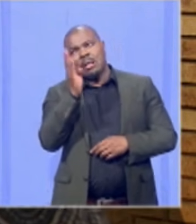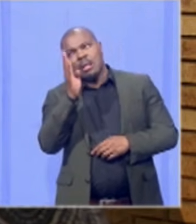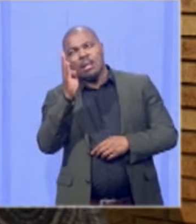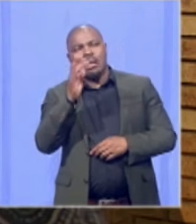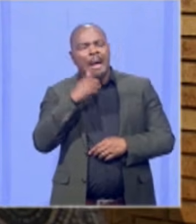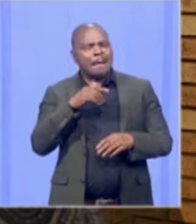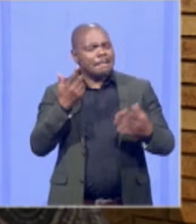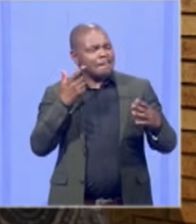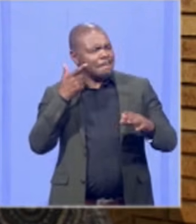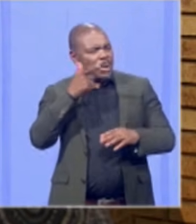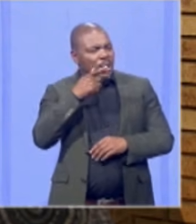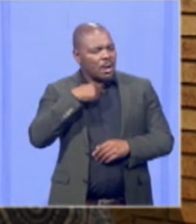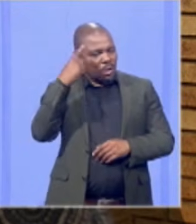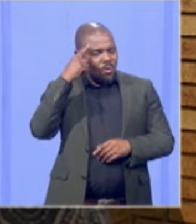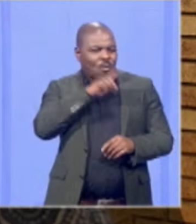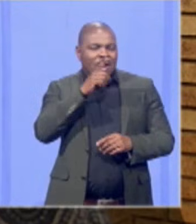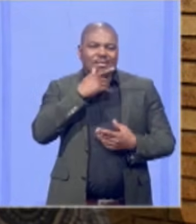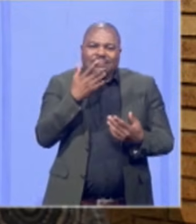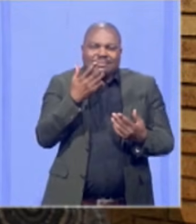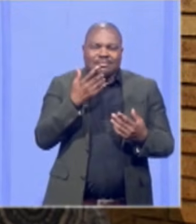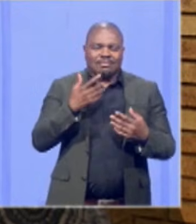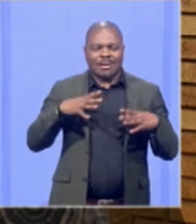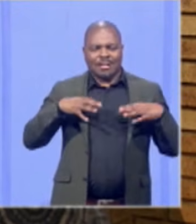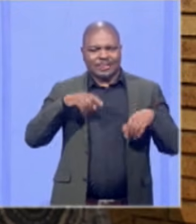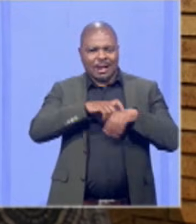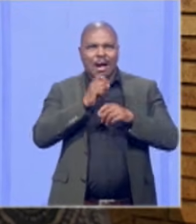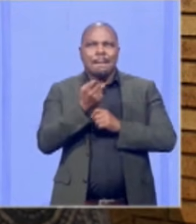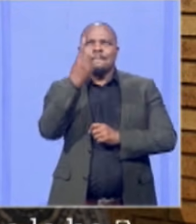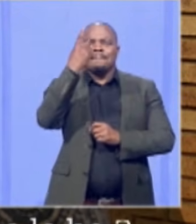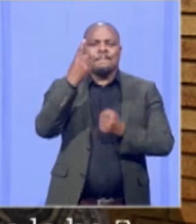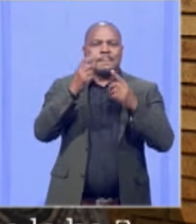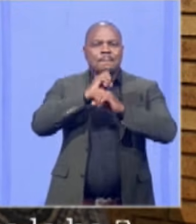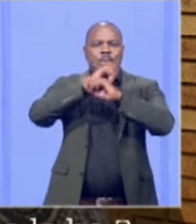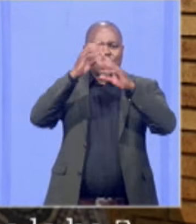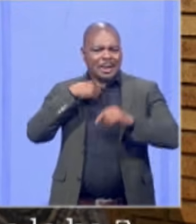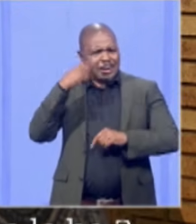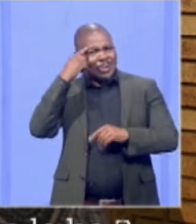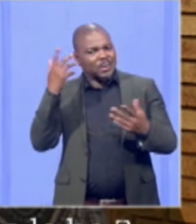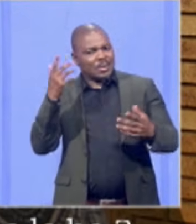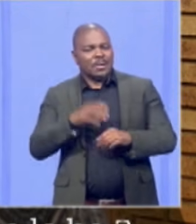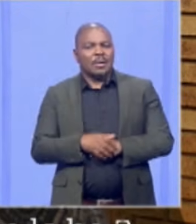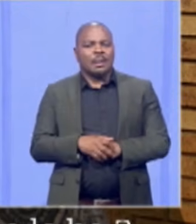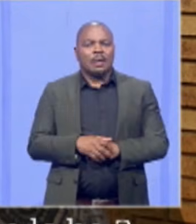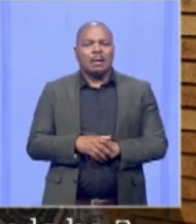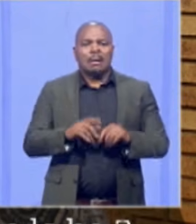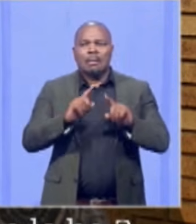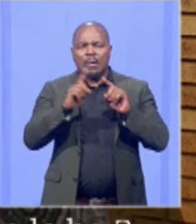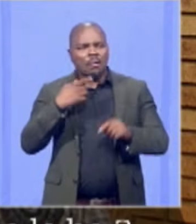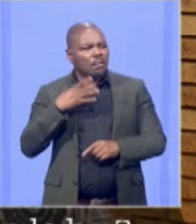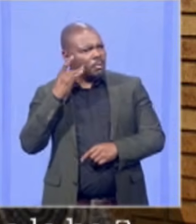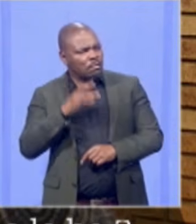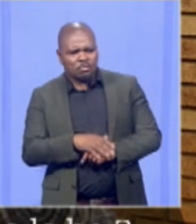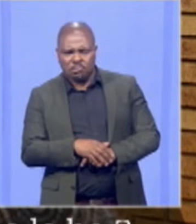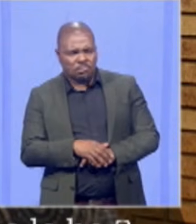re nana gore ke di-cricket jwale ka ke di-cricket jwang hola ra bona gore